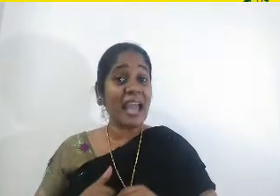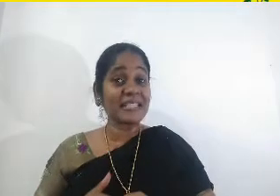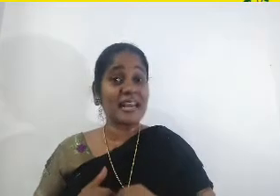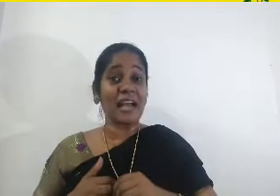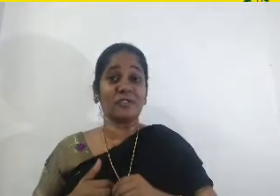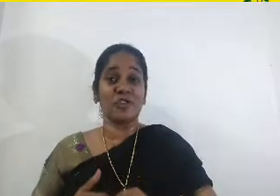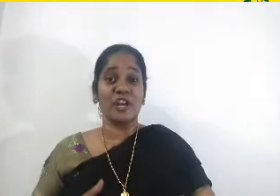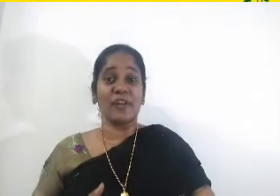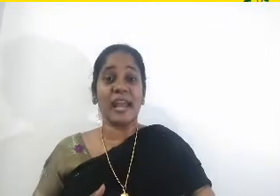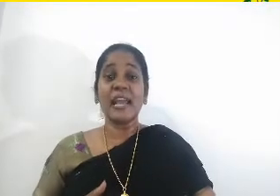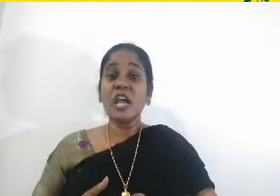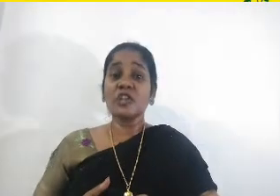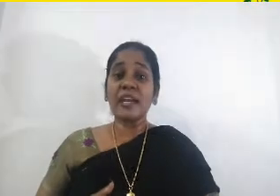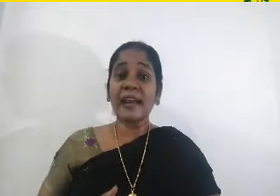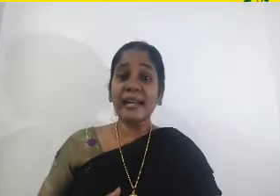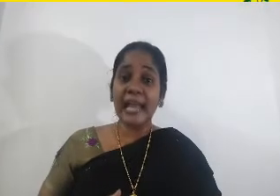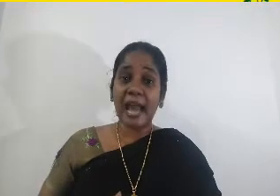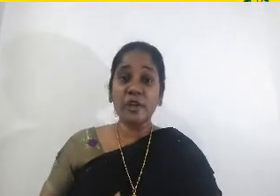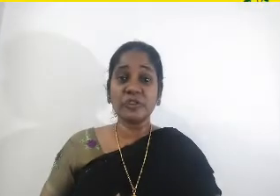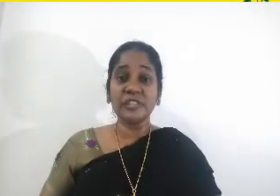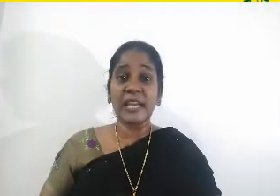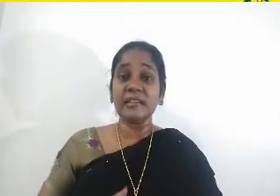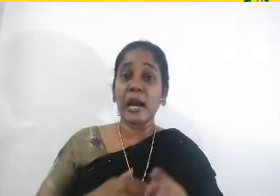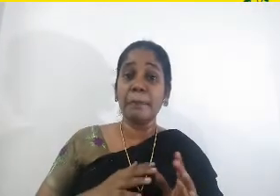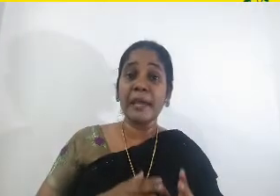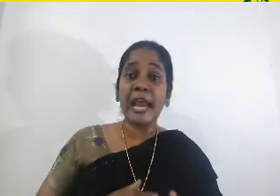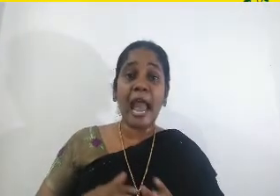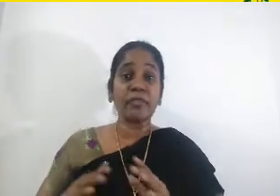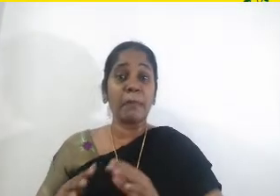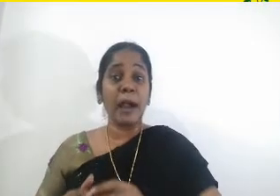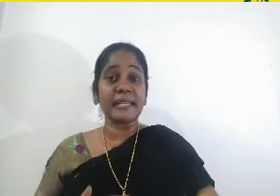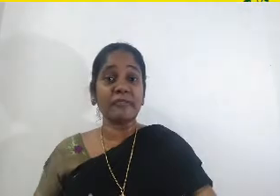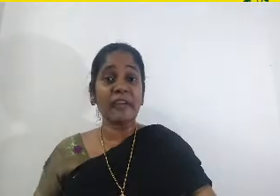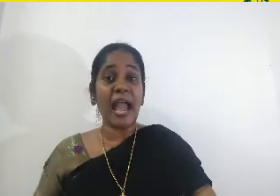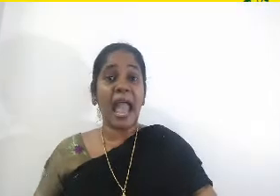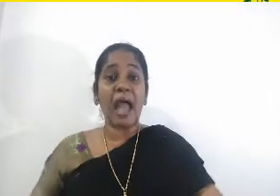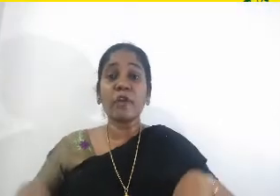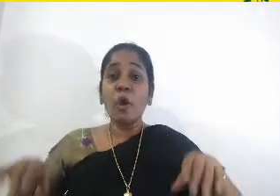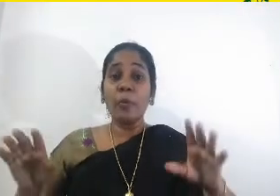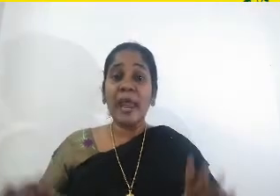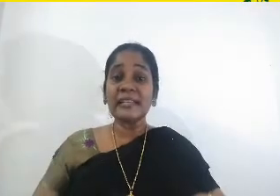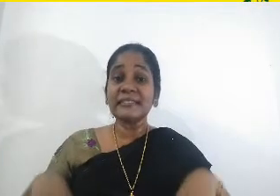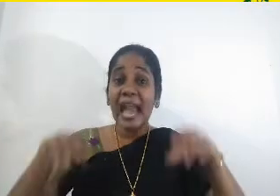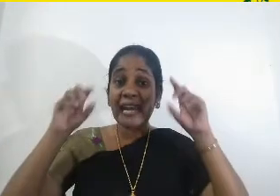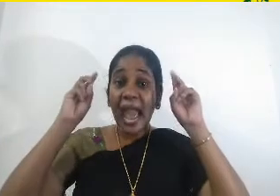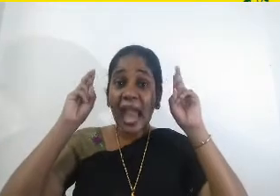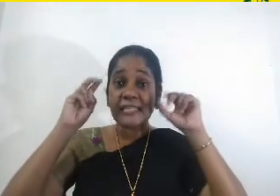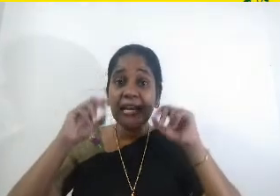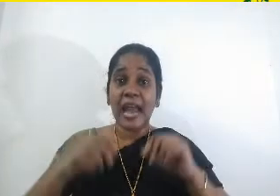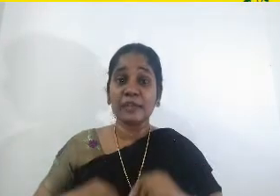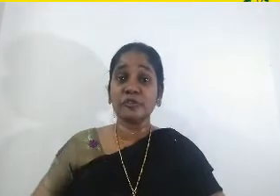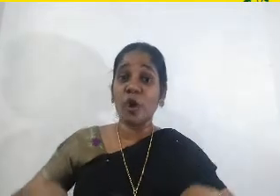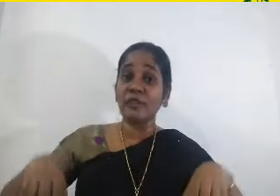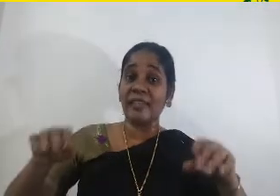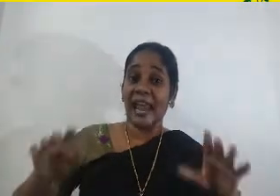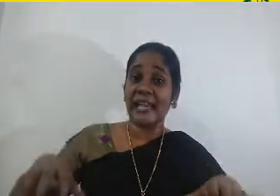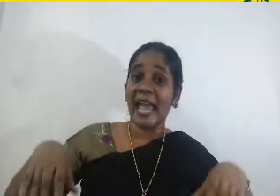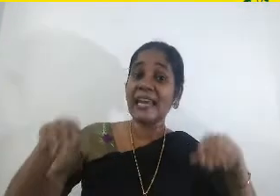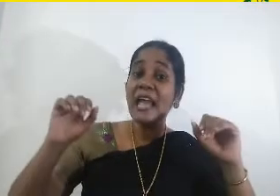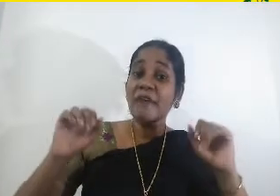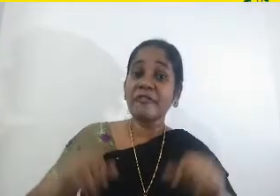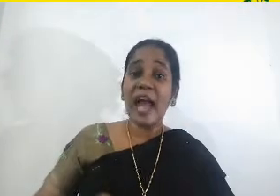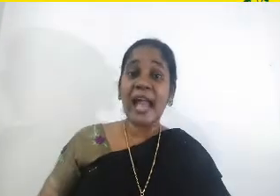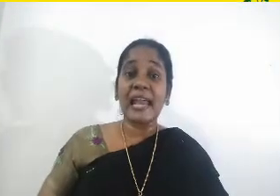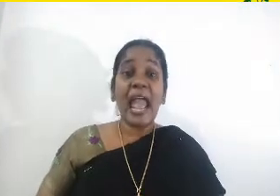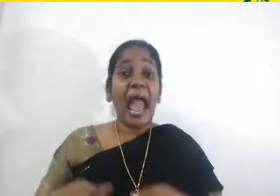have antennas, children. Children, can you see the bee and the butterfly have wings and antennas so they